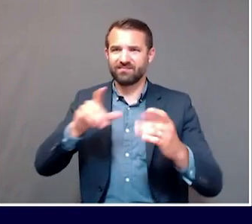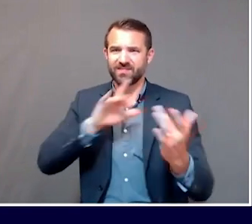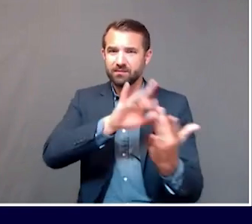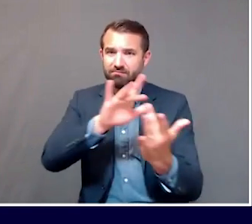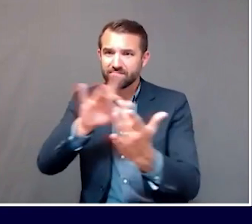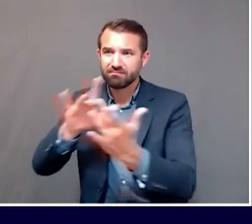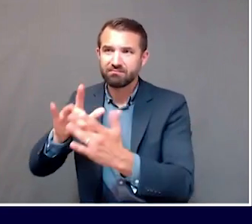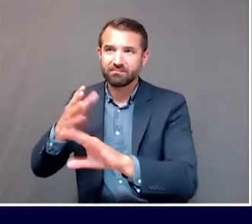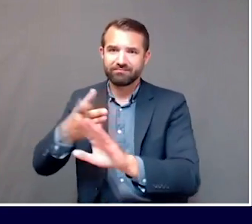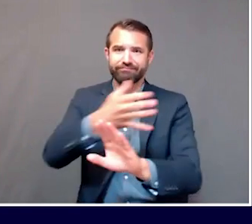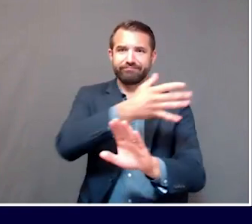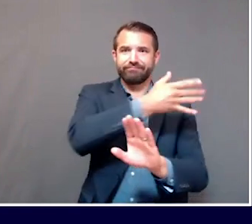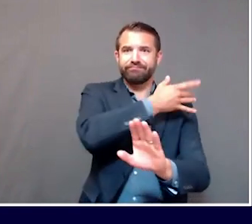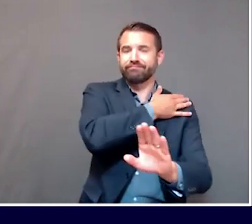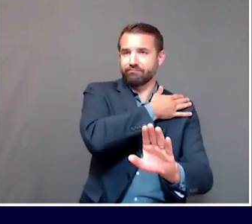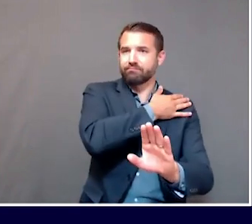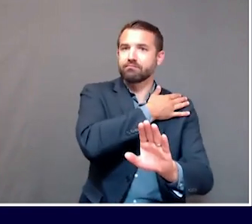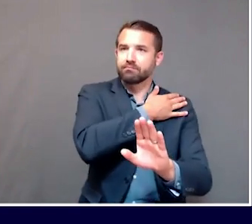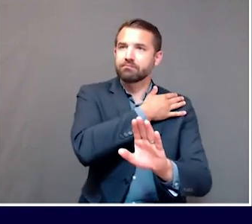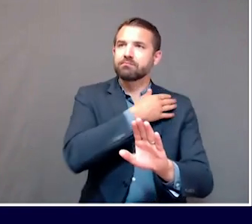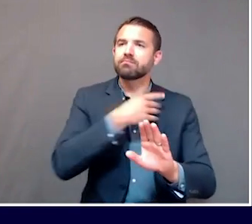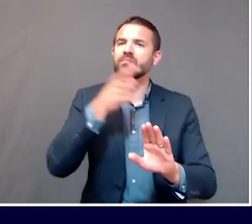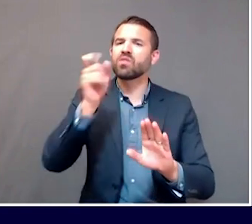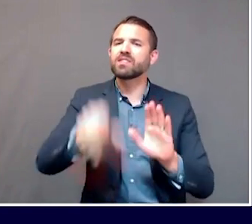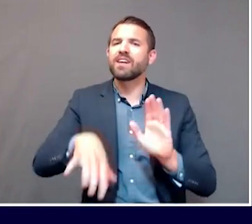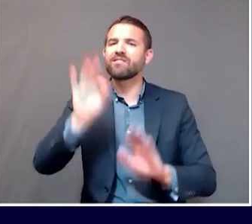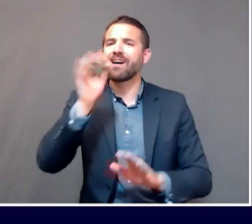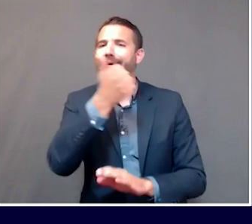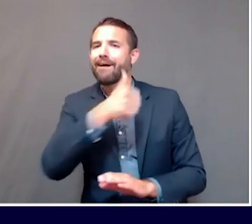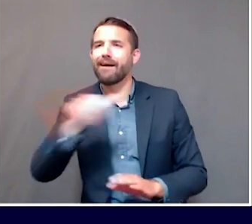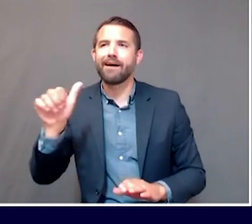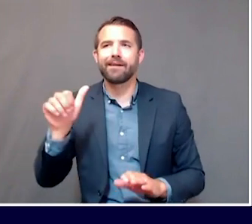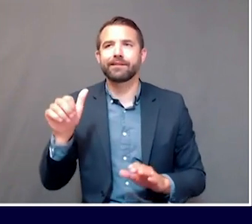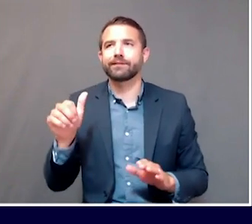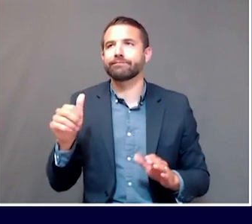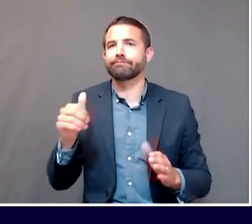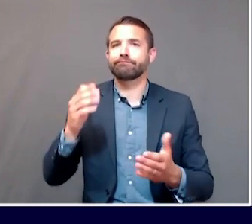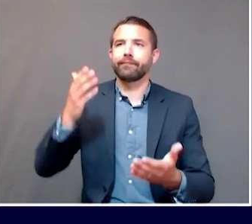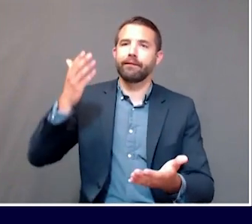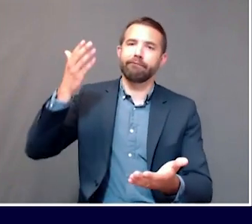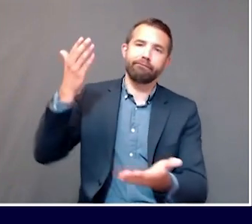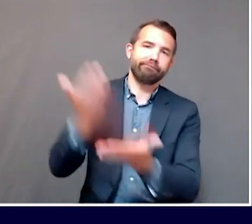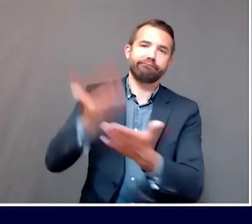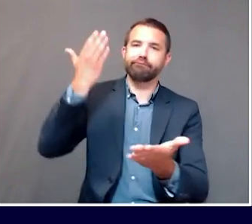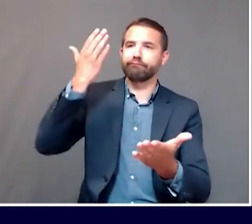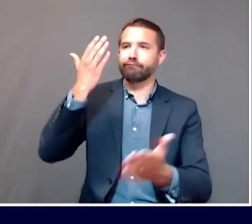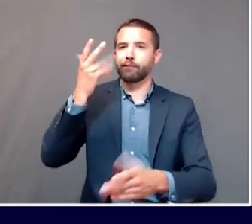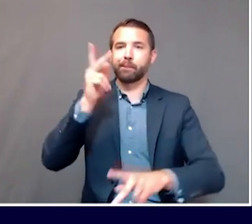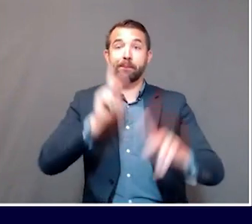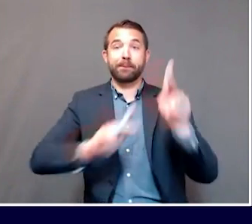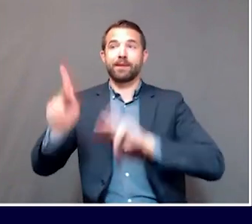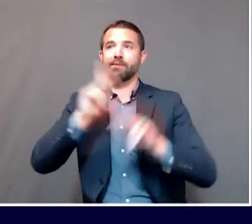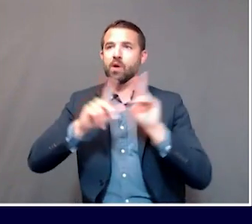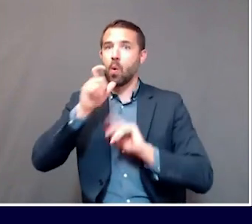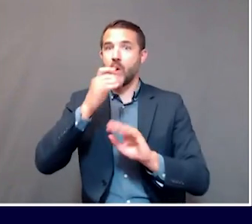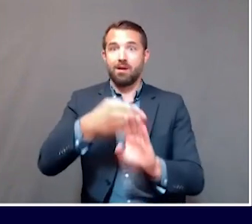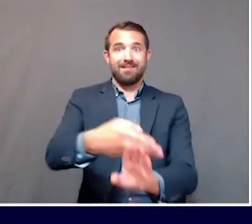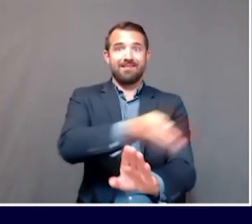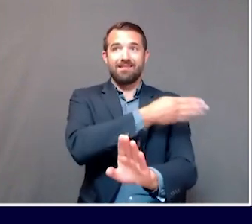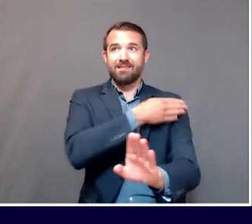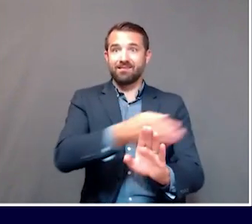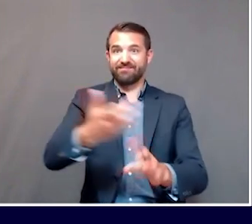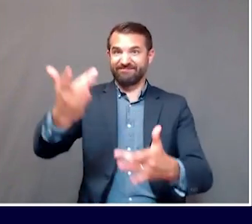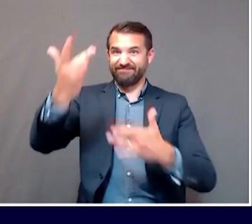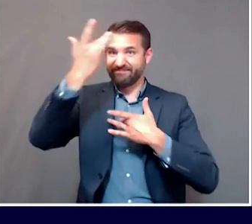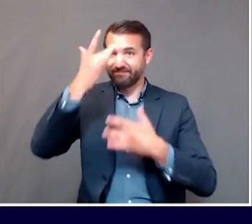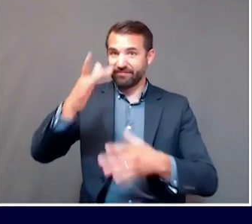any, evidence that the people who have tested positive were or were not socially